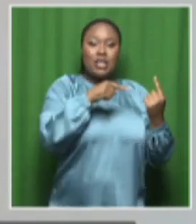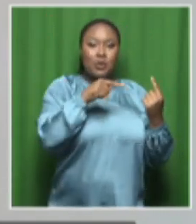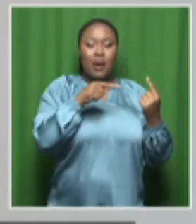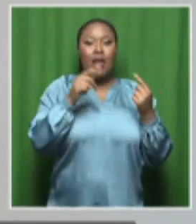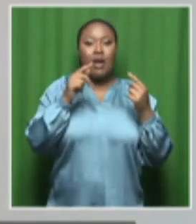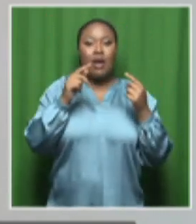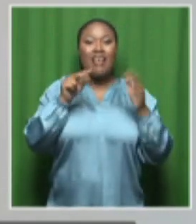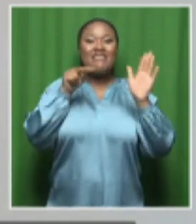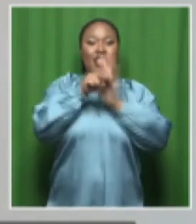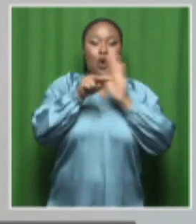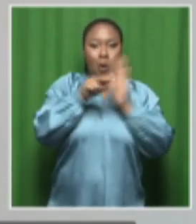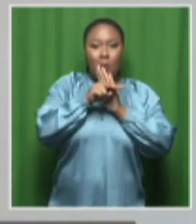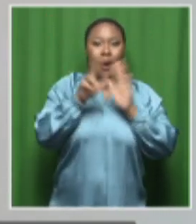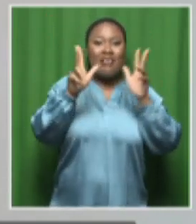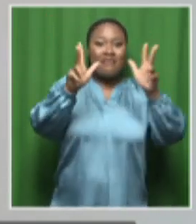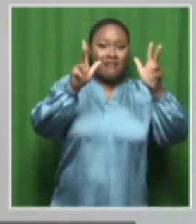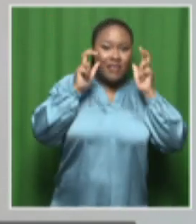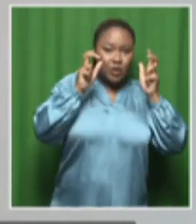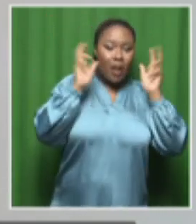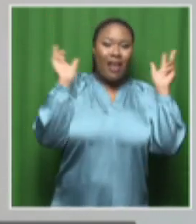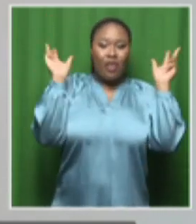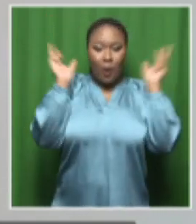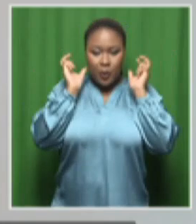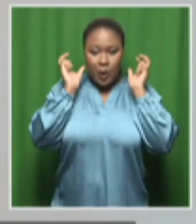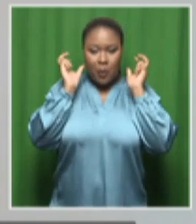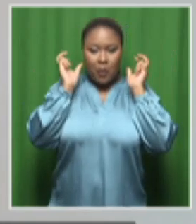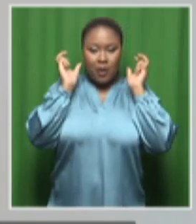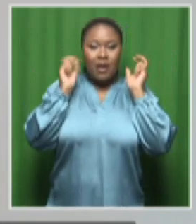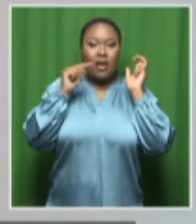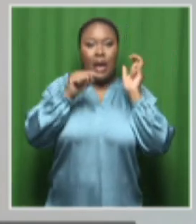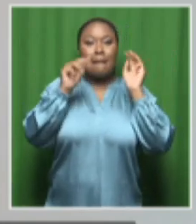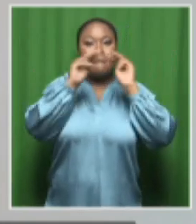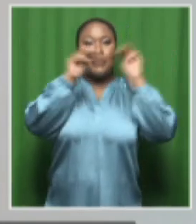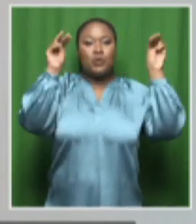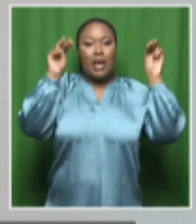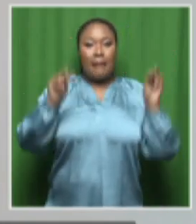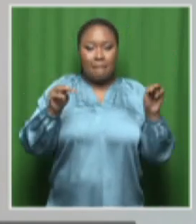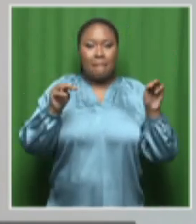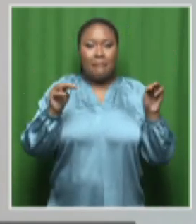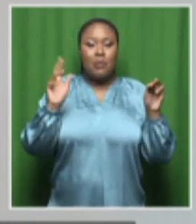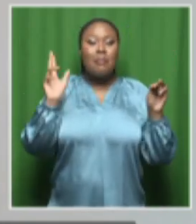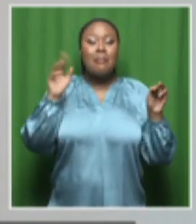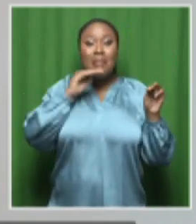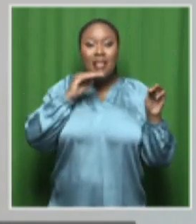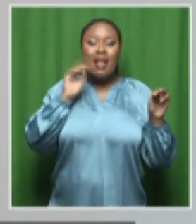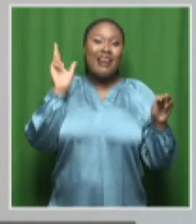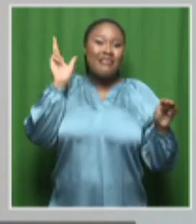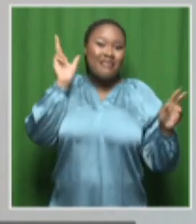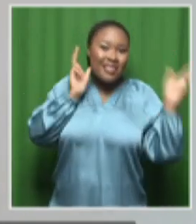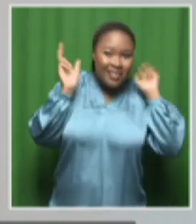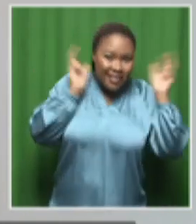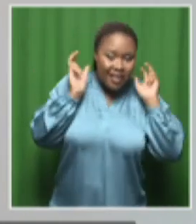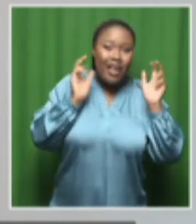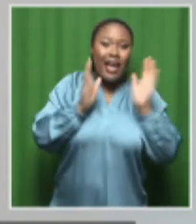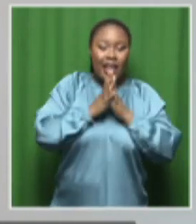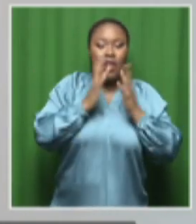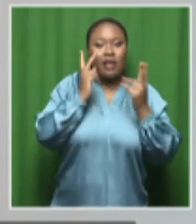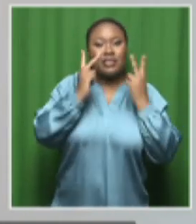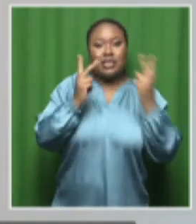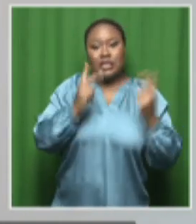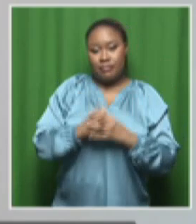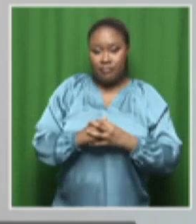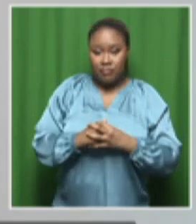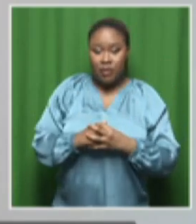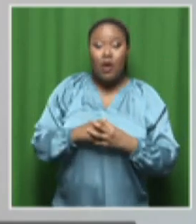audio-visual exhibit or audio-visual museum. Meaning that you have to actually, if you go through